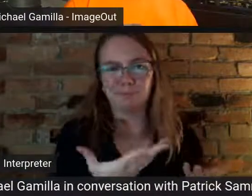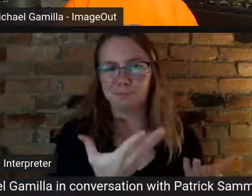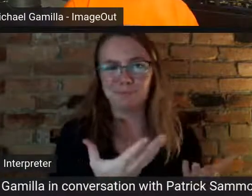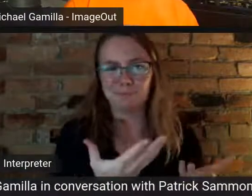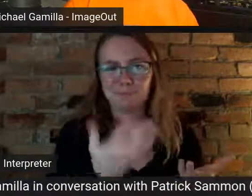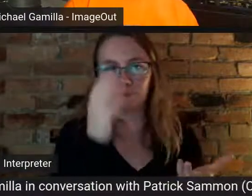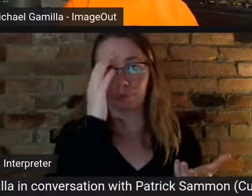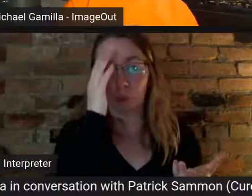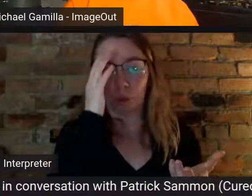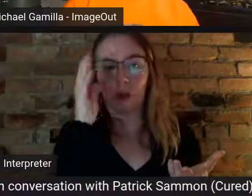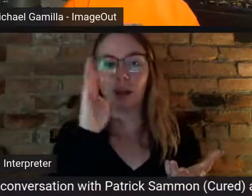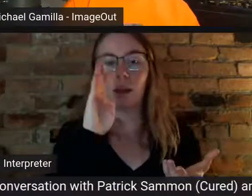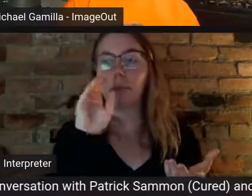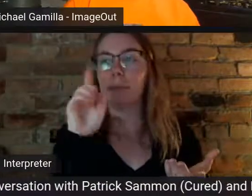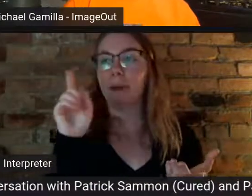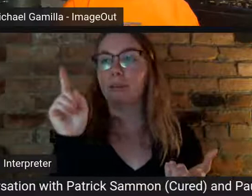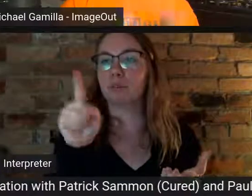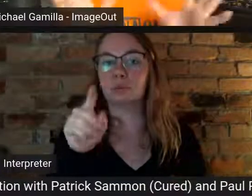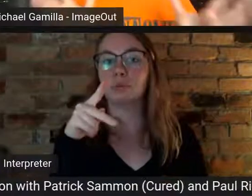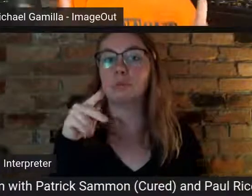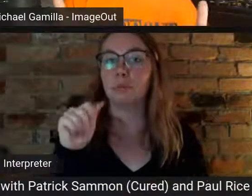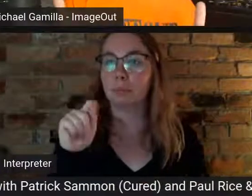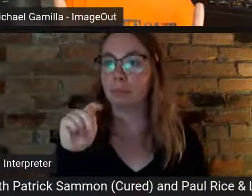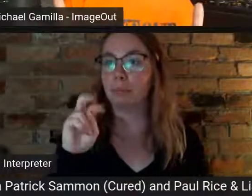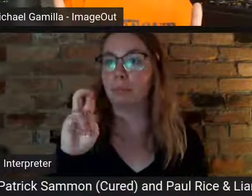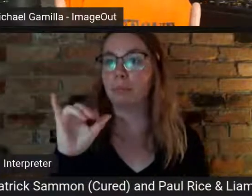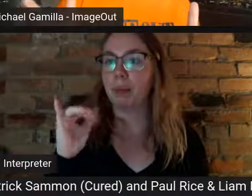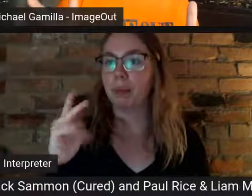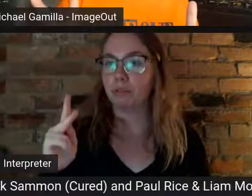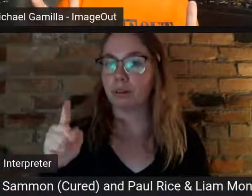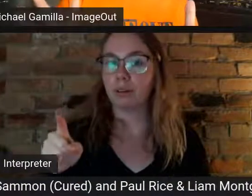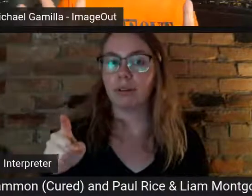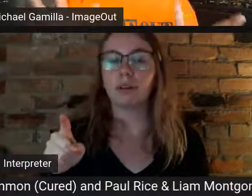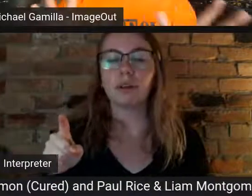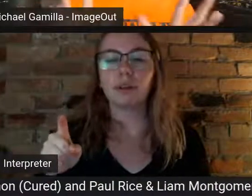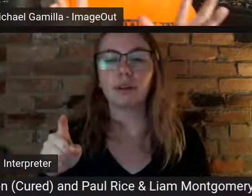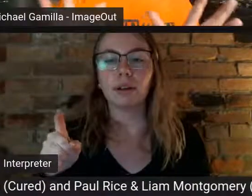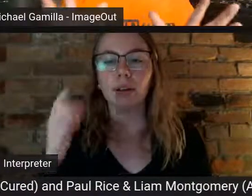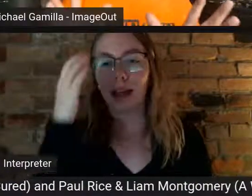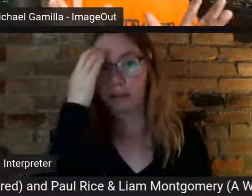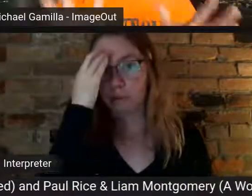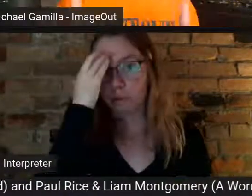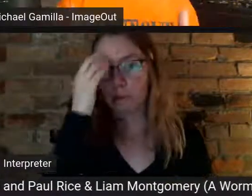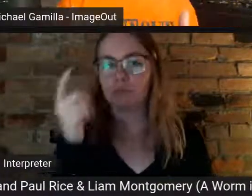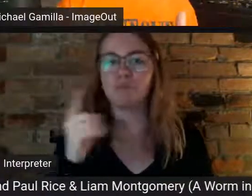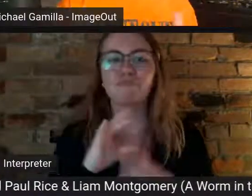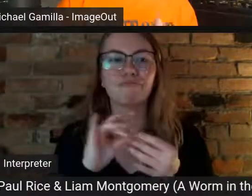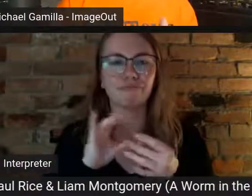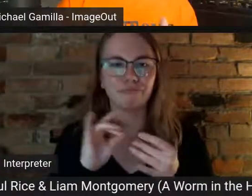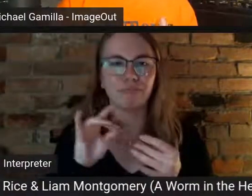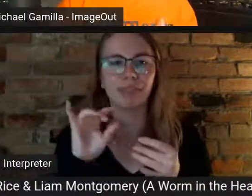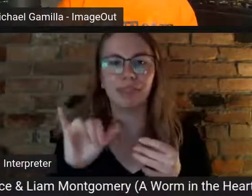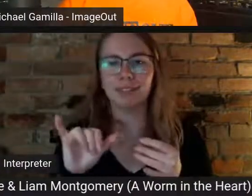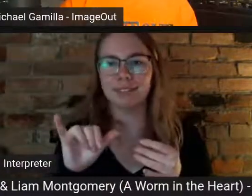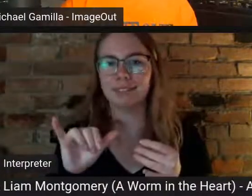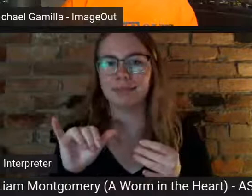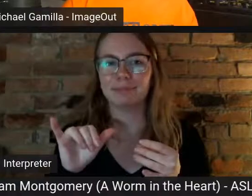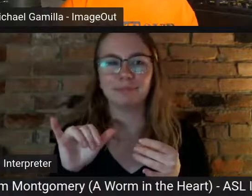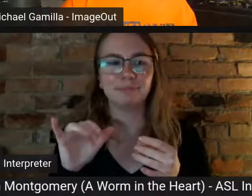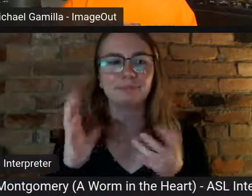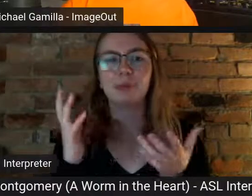to Patrick, you know, I know that you highlighted that win for us to